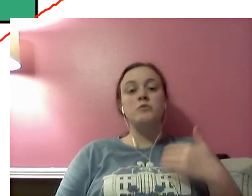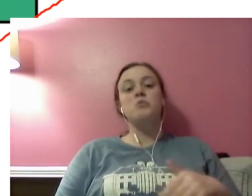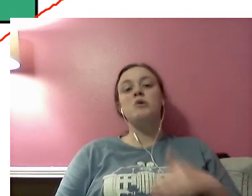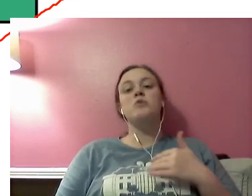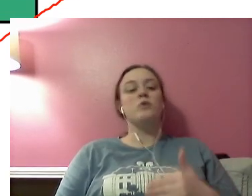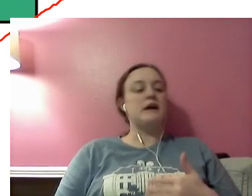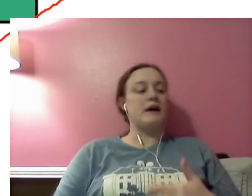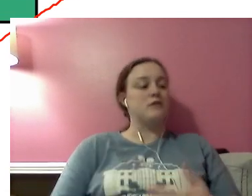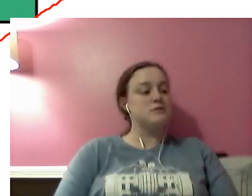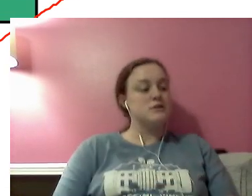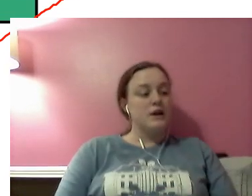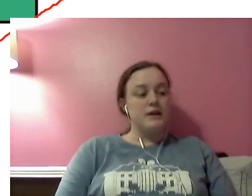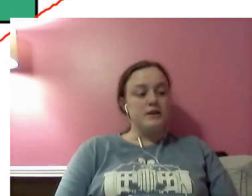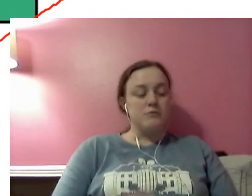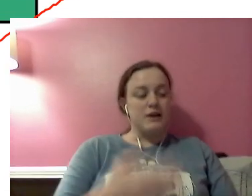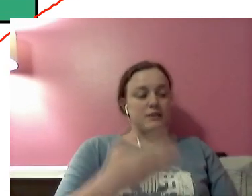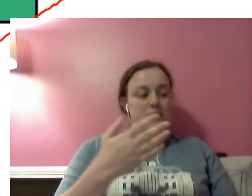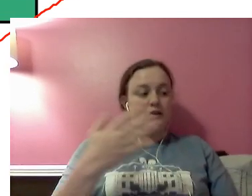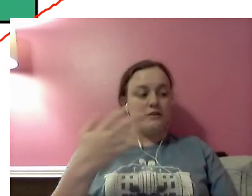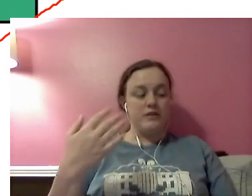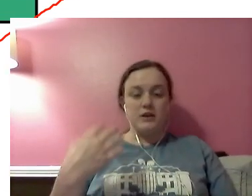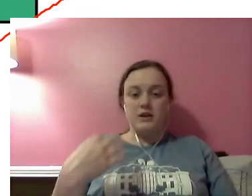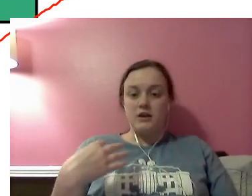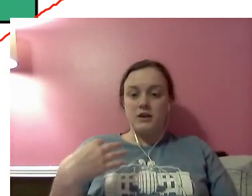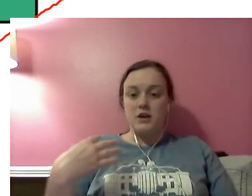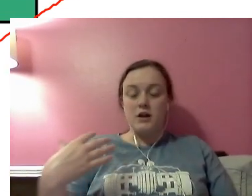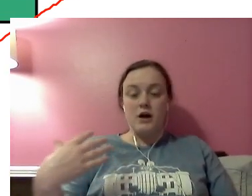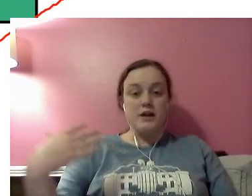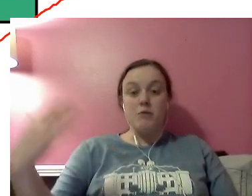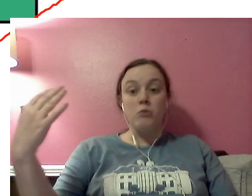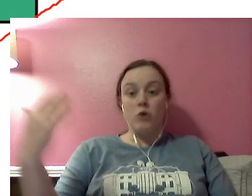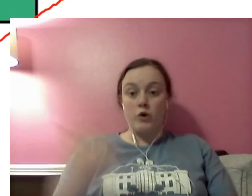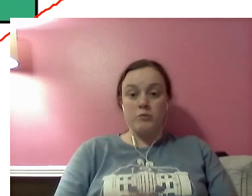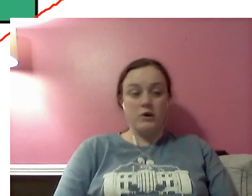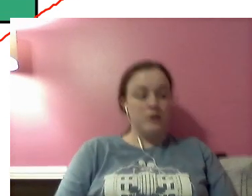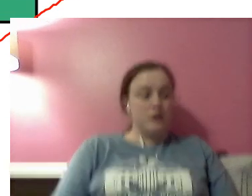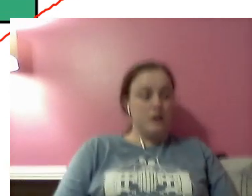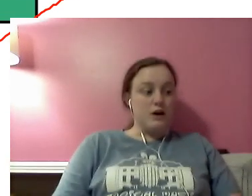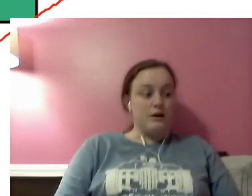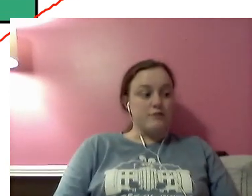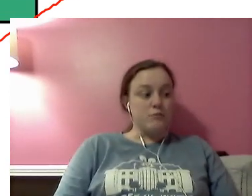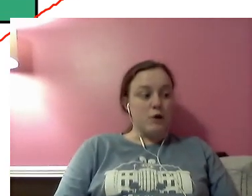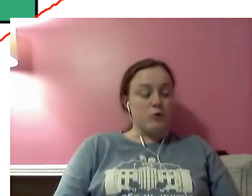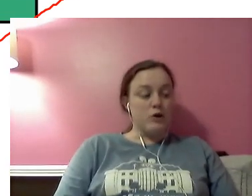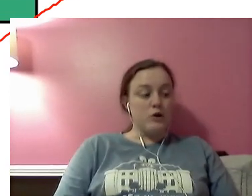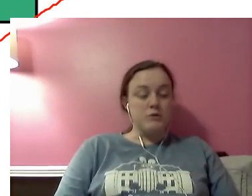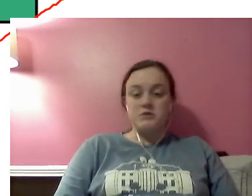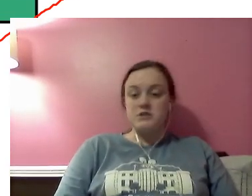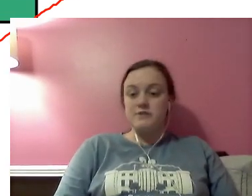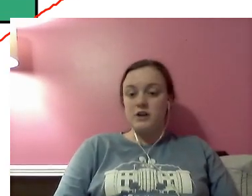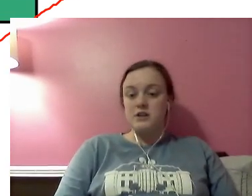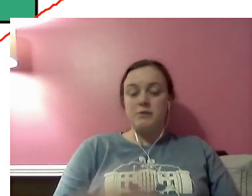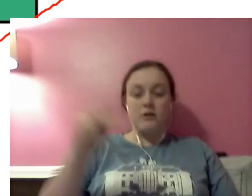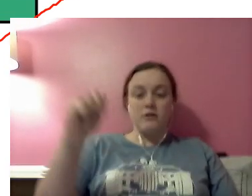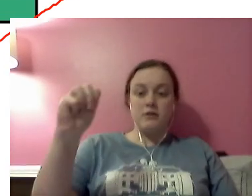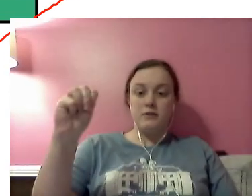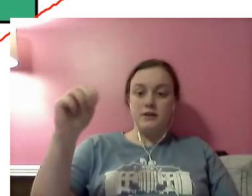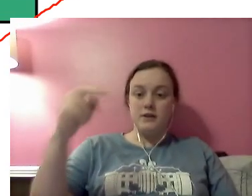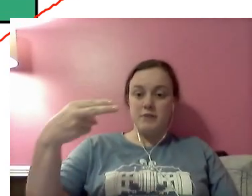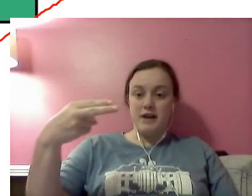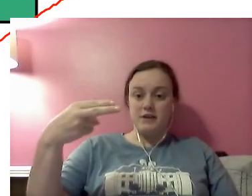a dorm, apartment, or a house. And you may live in a mobile home. For mobile home, you would just finger